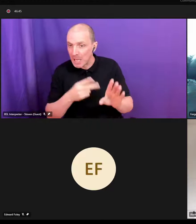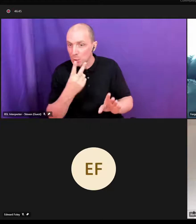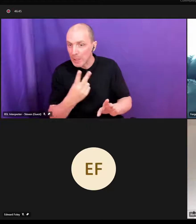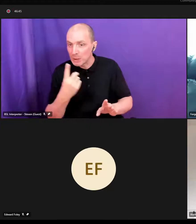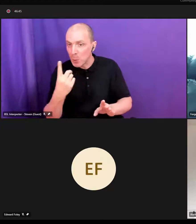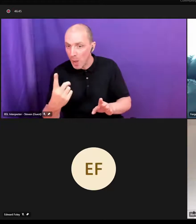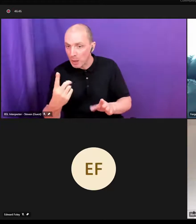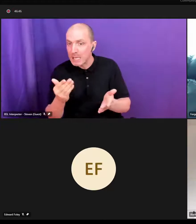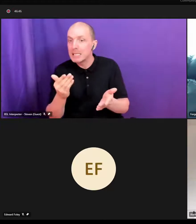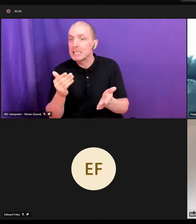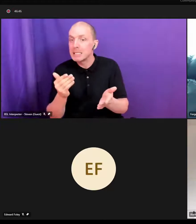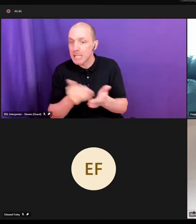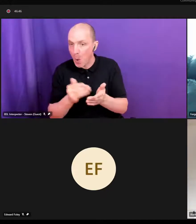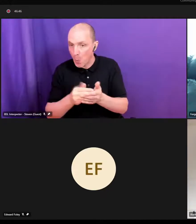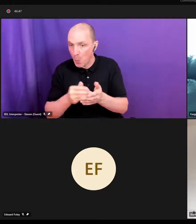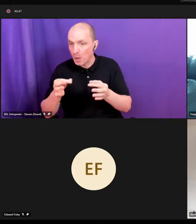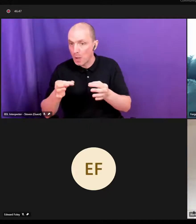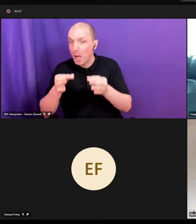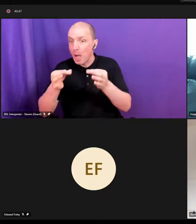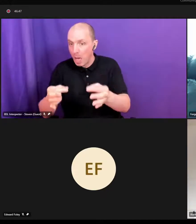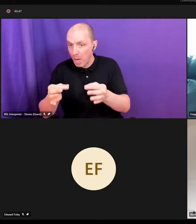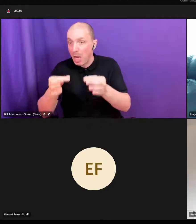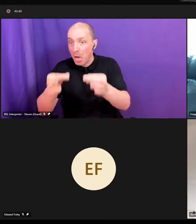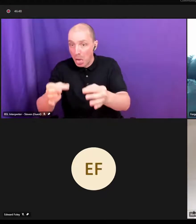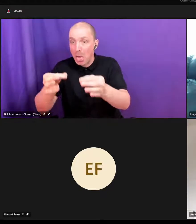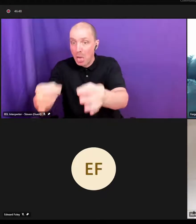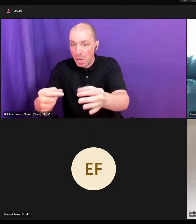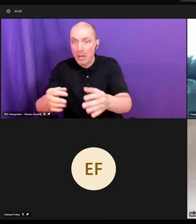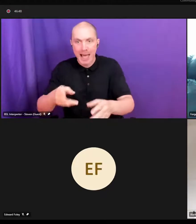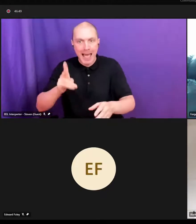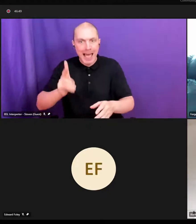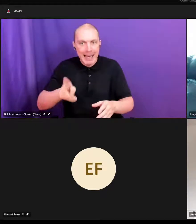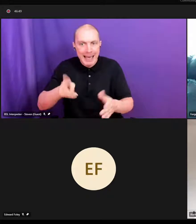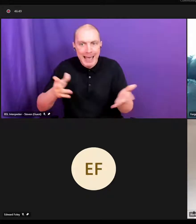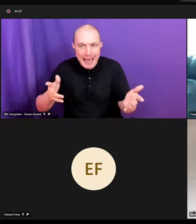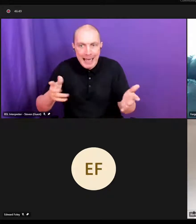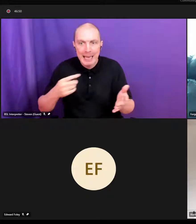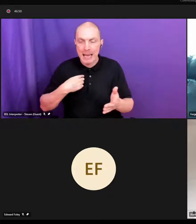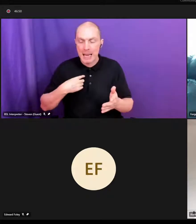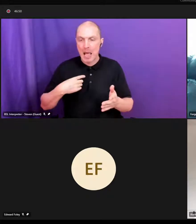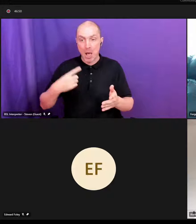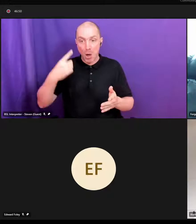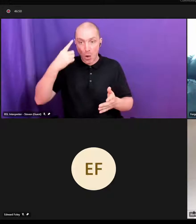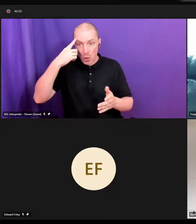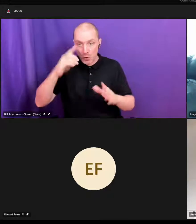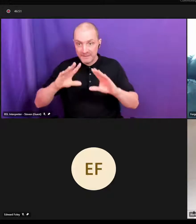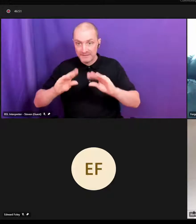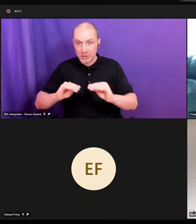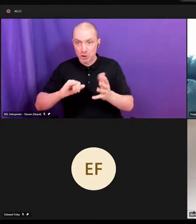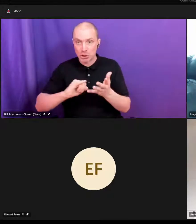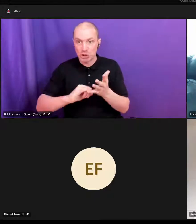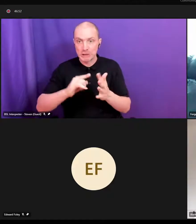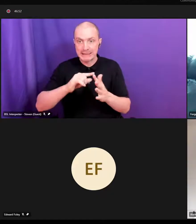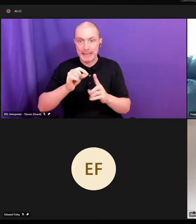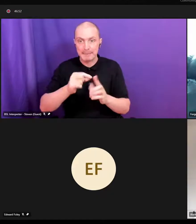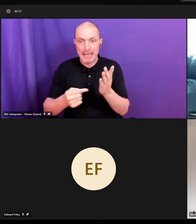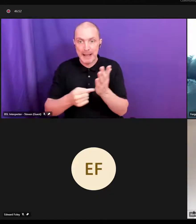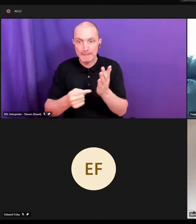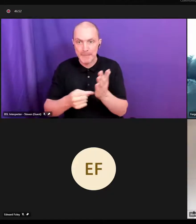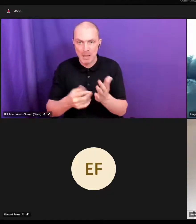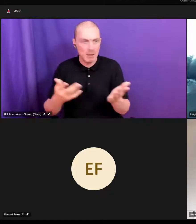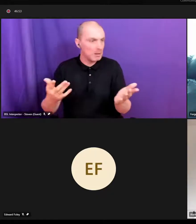pushed back several times. The latest date for completion I was advised of was in September. Given that it's now the 28th